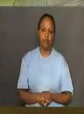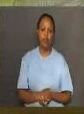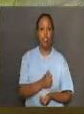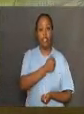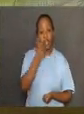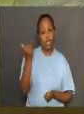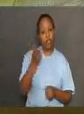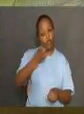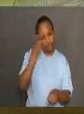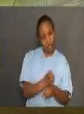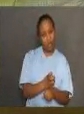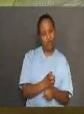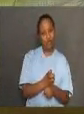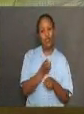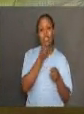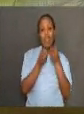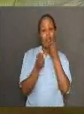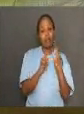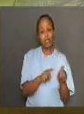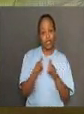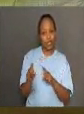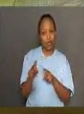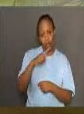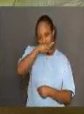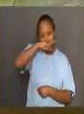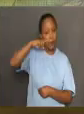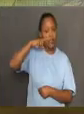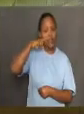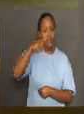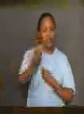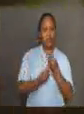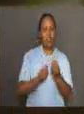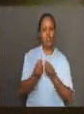Another serious crime is that of drug trafficking.